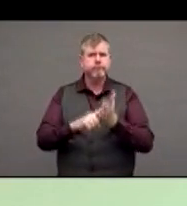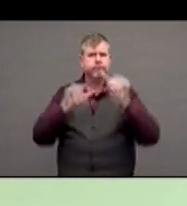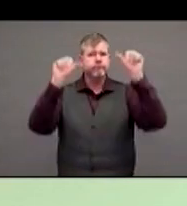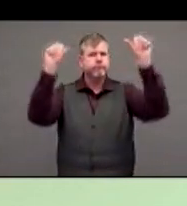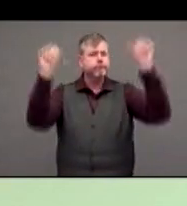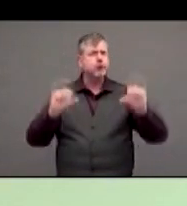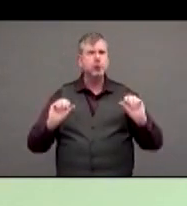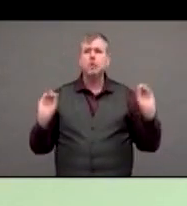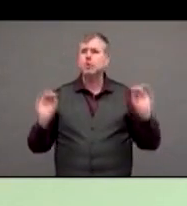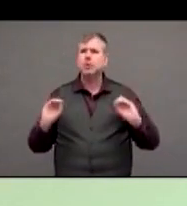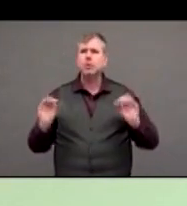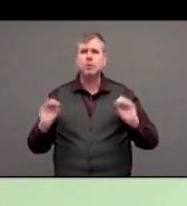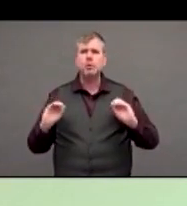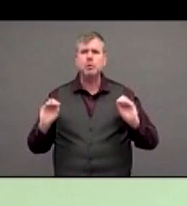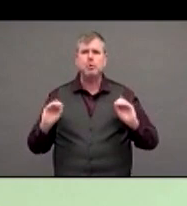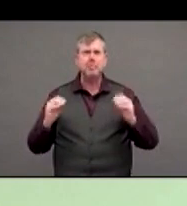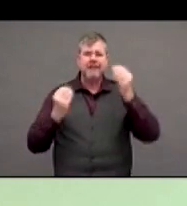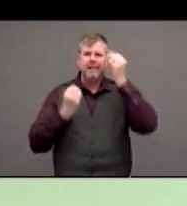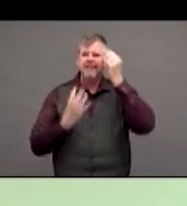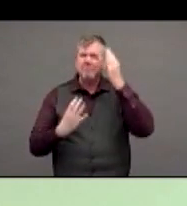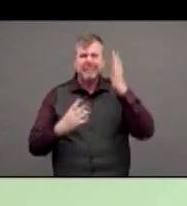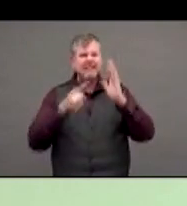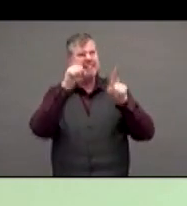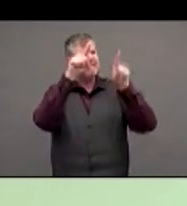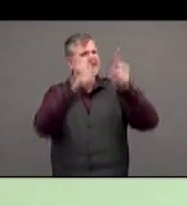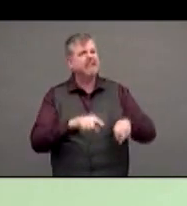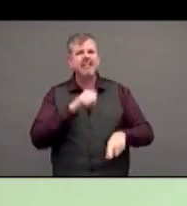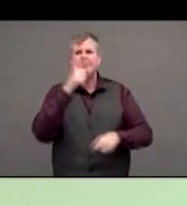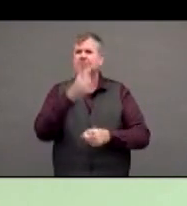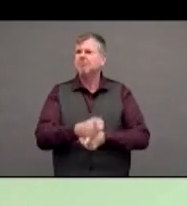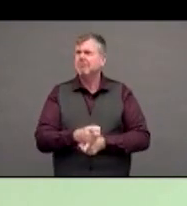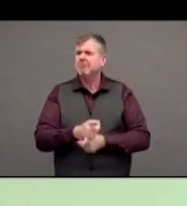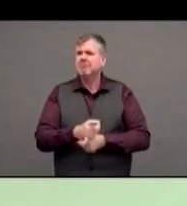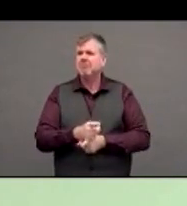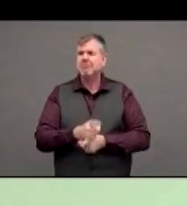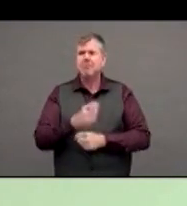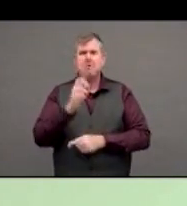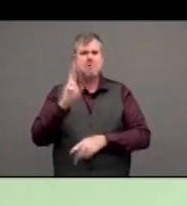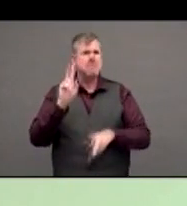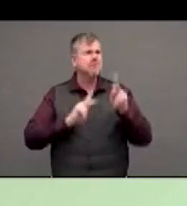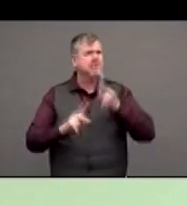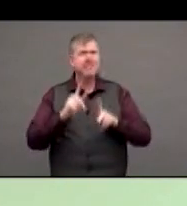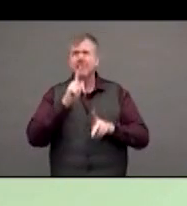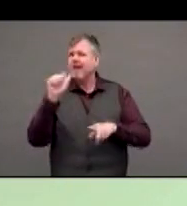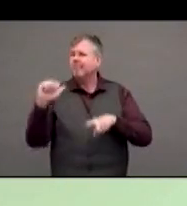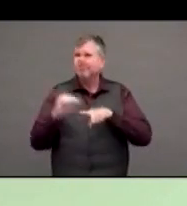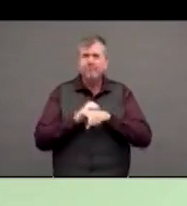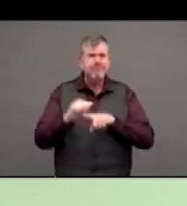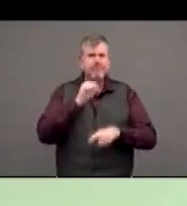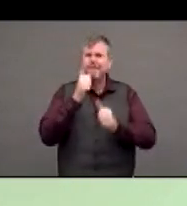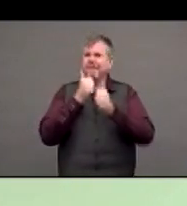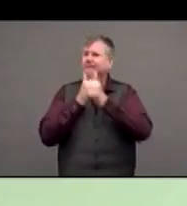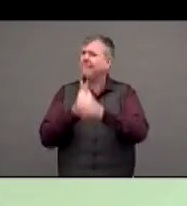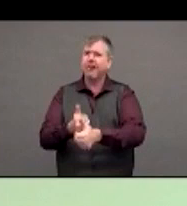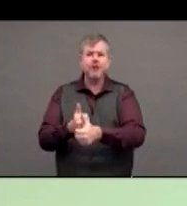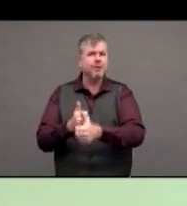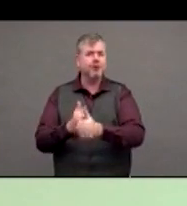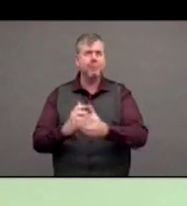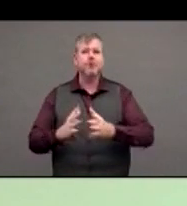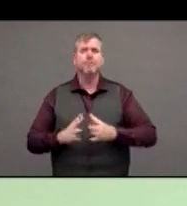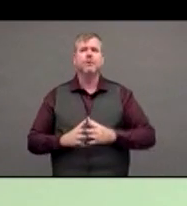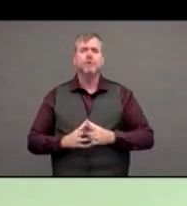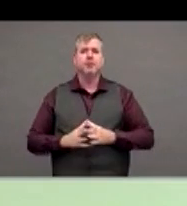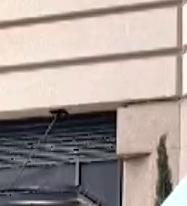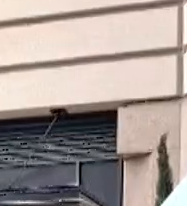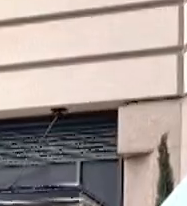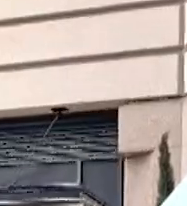or that the information is incorrect or that the practice does not reflect what has been listed in the social distancing protocol, you can call